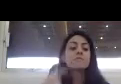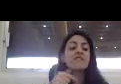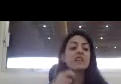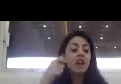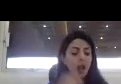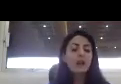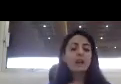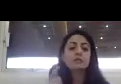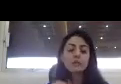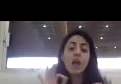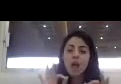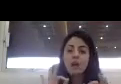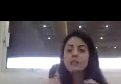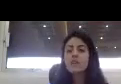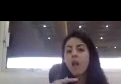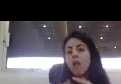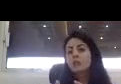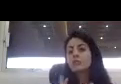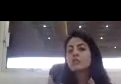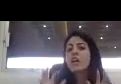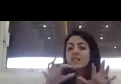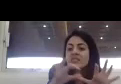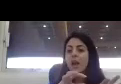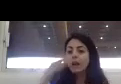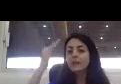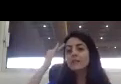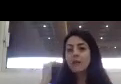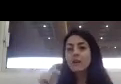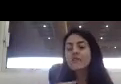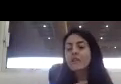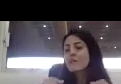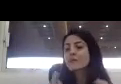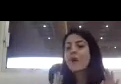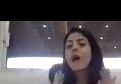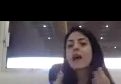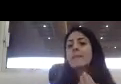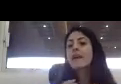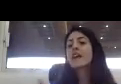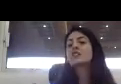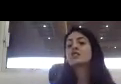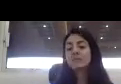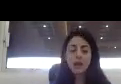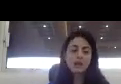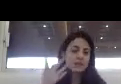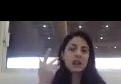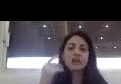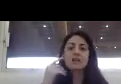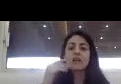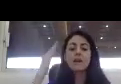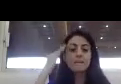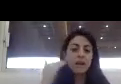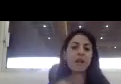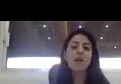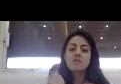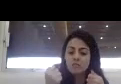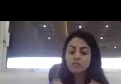dimensions of it. So for example, women with caring responsibility are not recognized in terms of their social security rights to